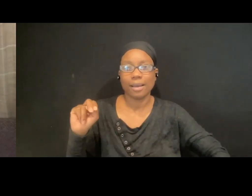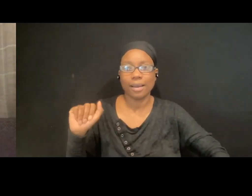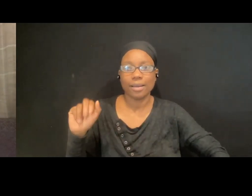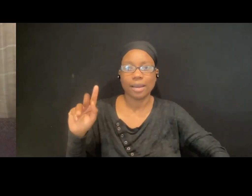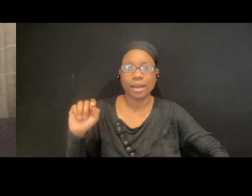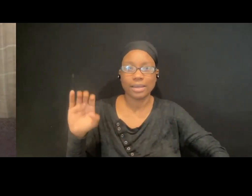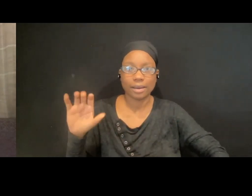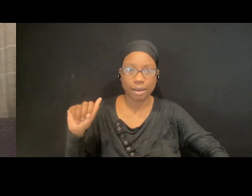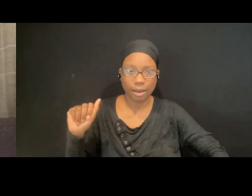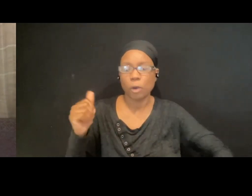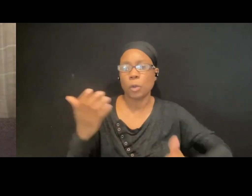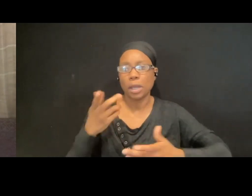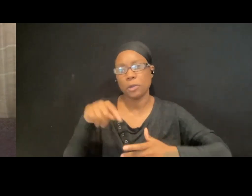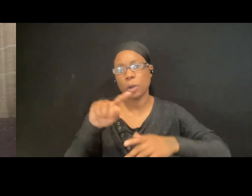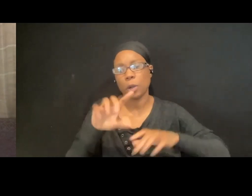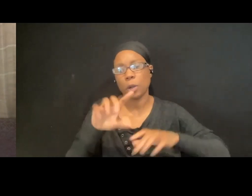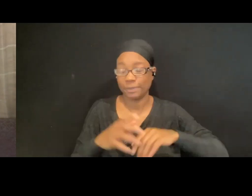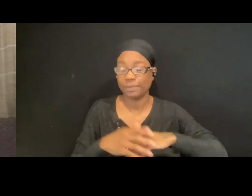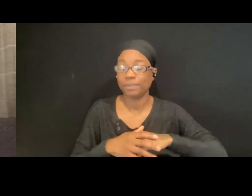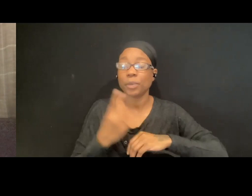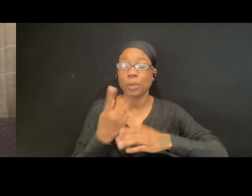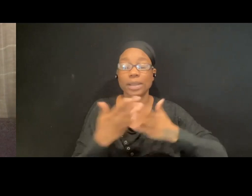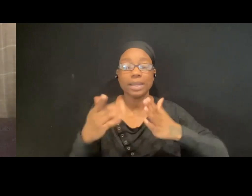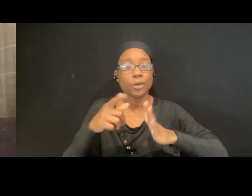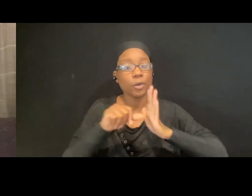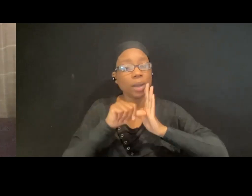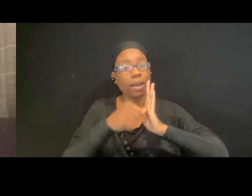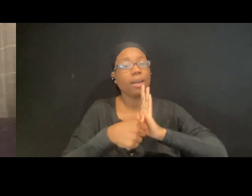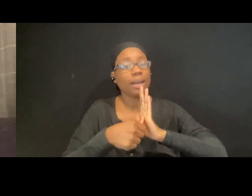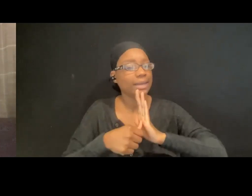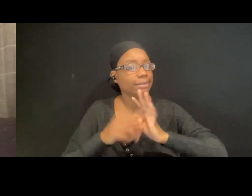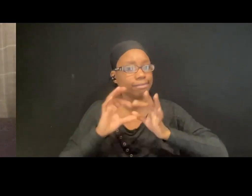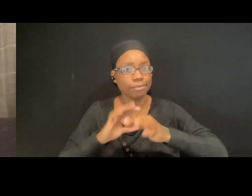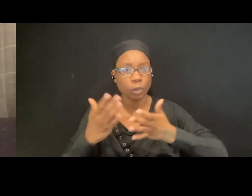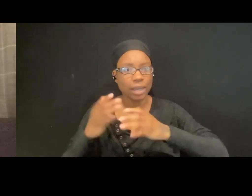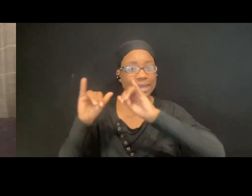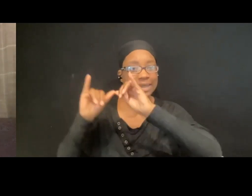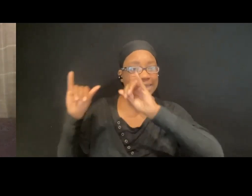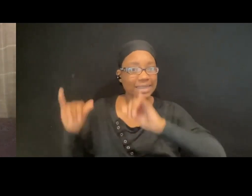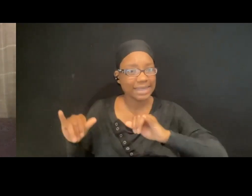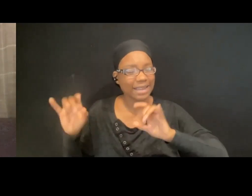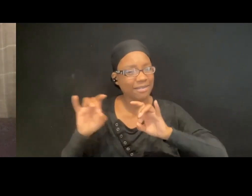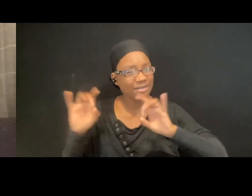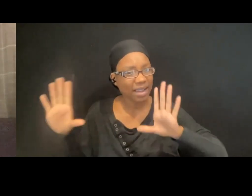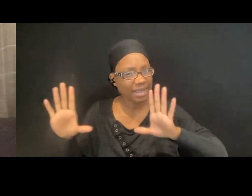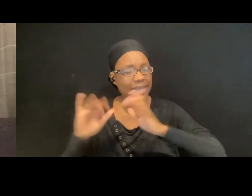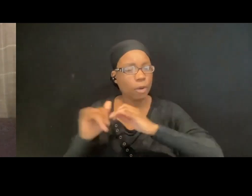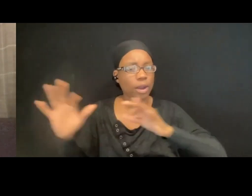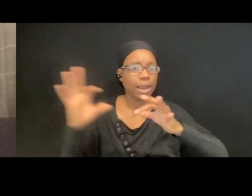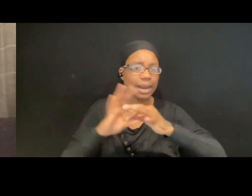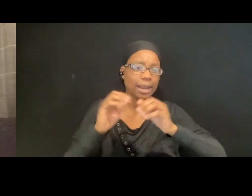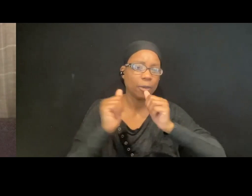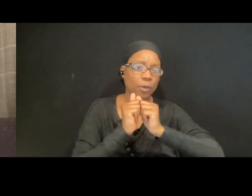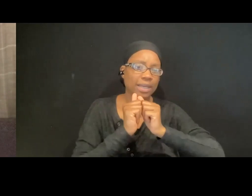highlighted was, the way that state violence connects with intimate,